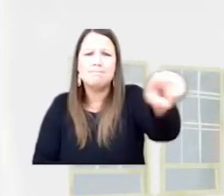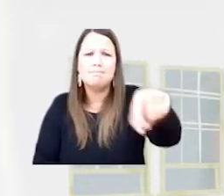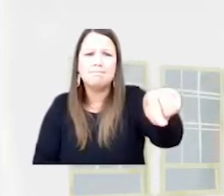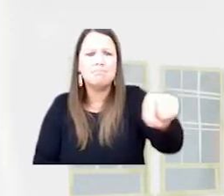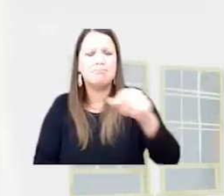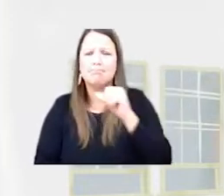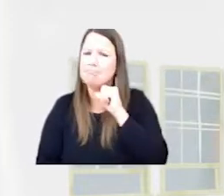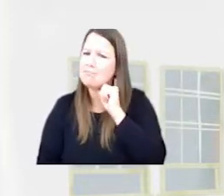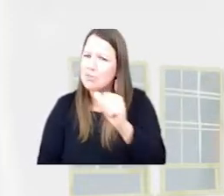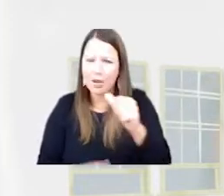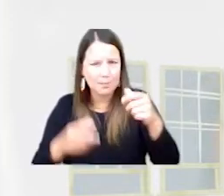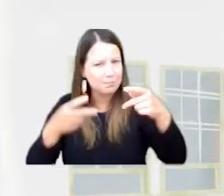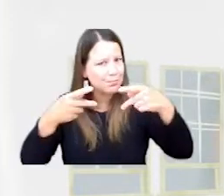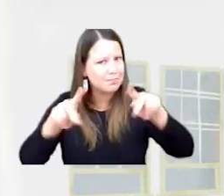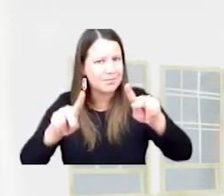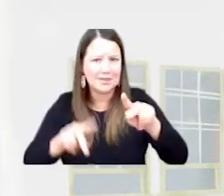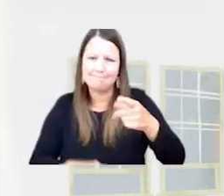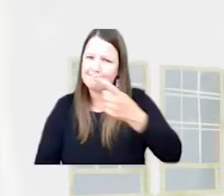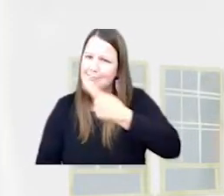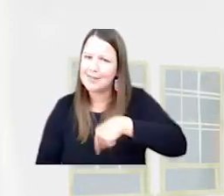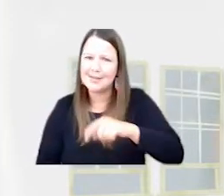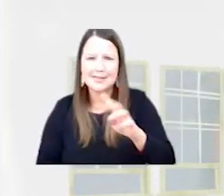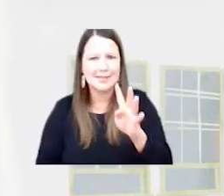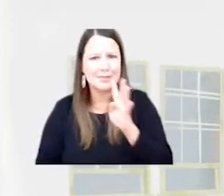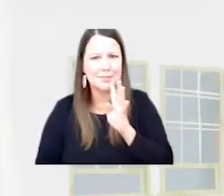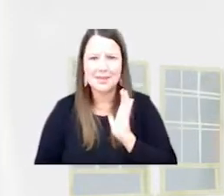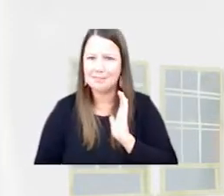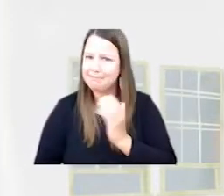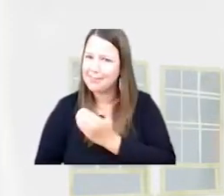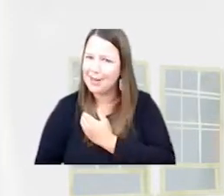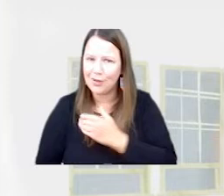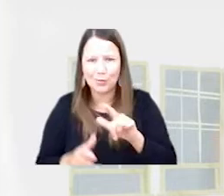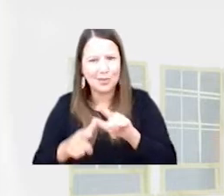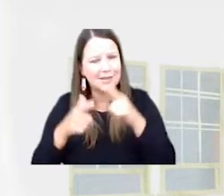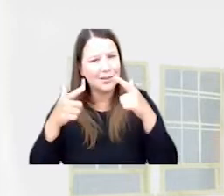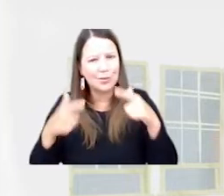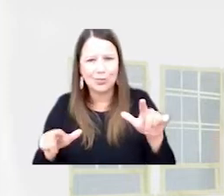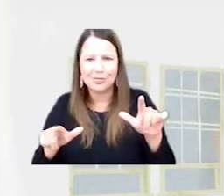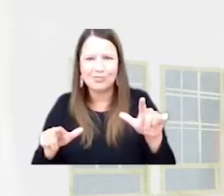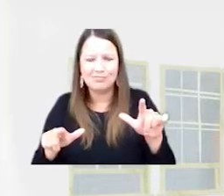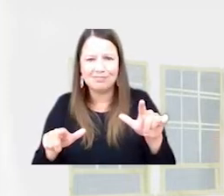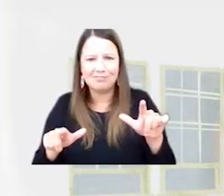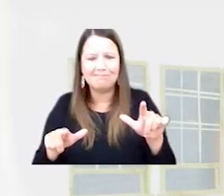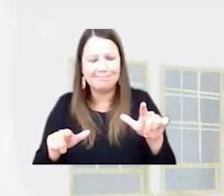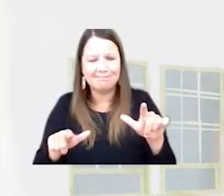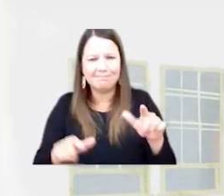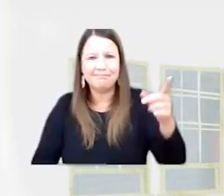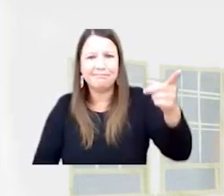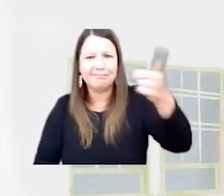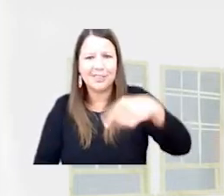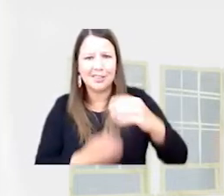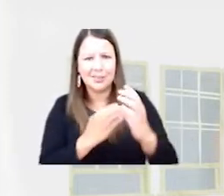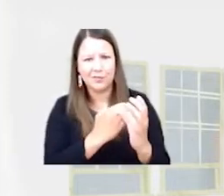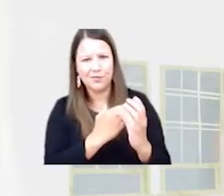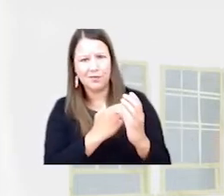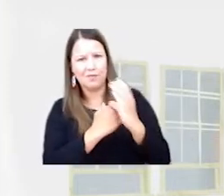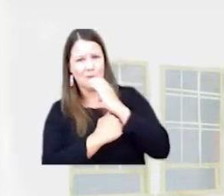But at the school I went to, far away from home, they wouldn't let us speak our words.